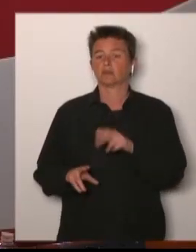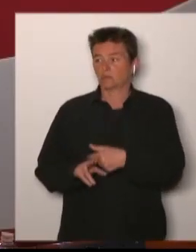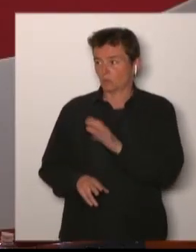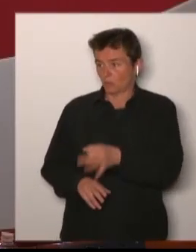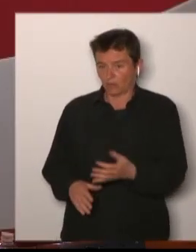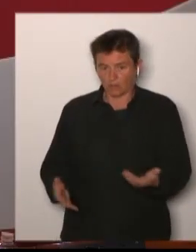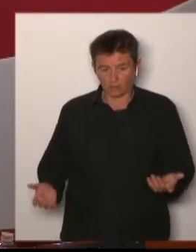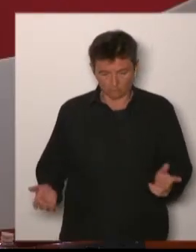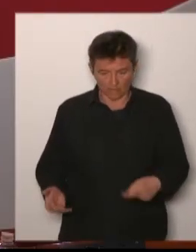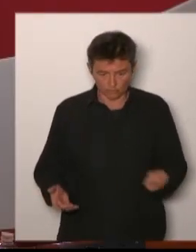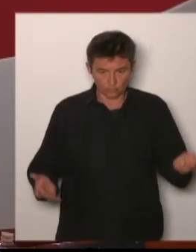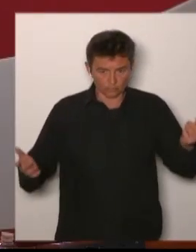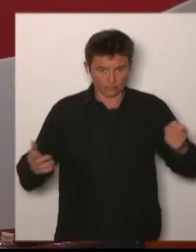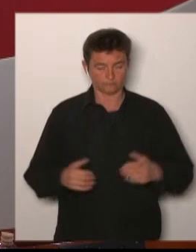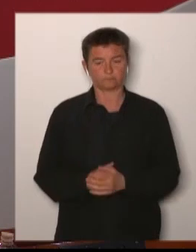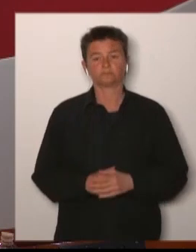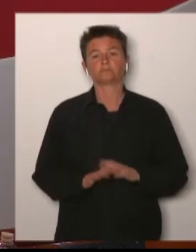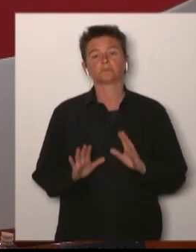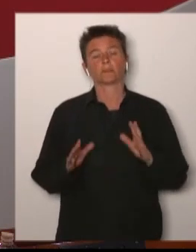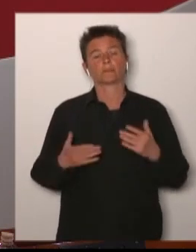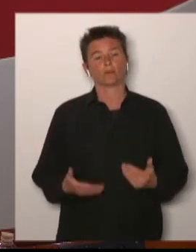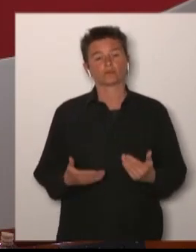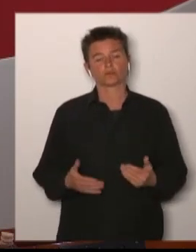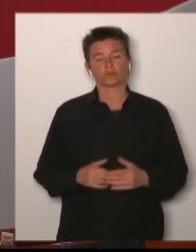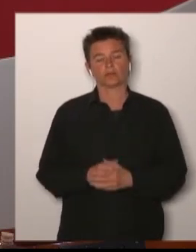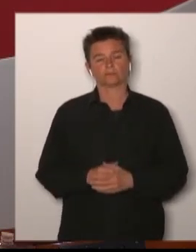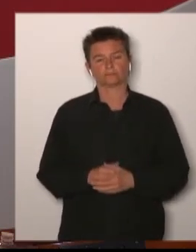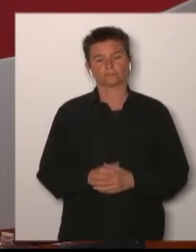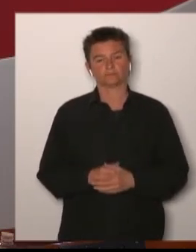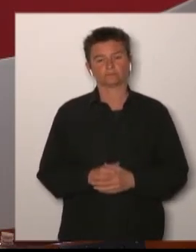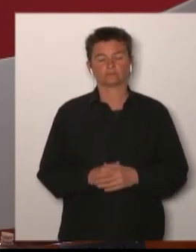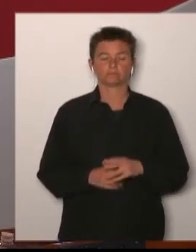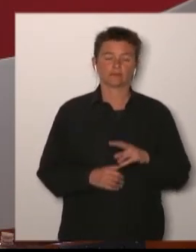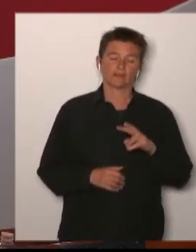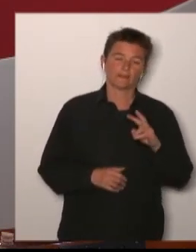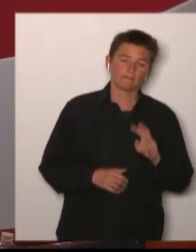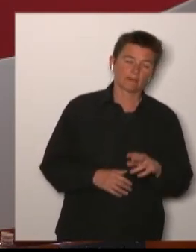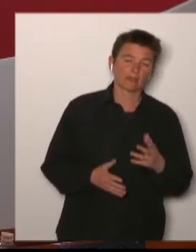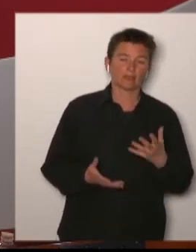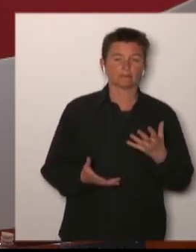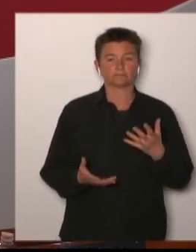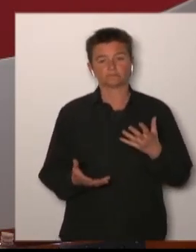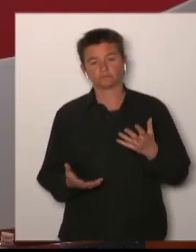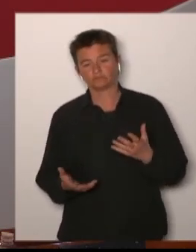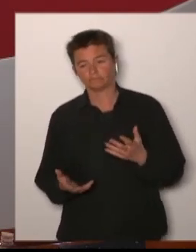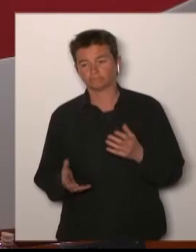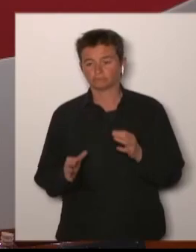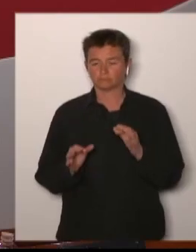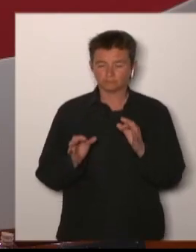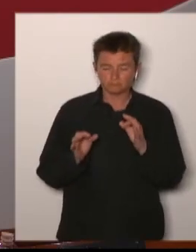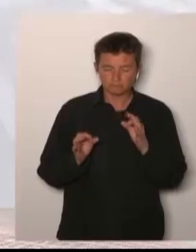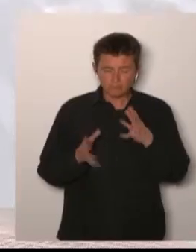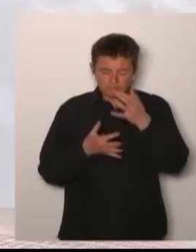in time, we do not really have a profile that is well defined, if you like, of